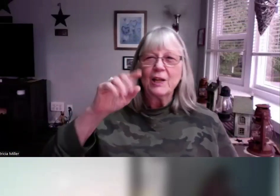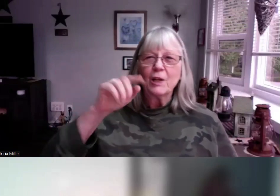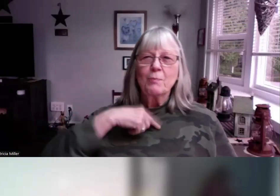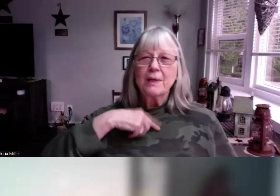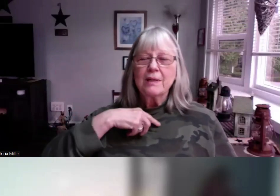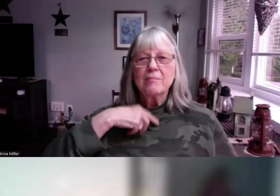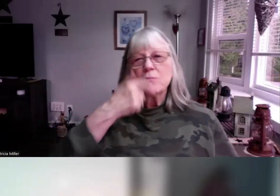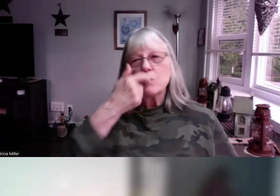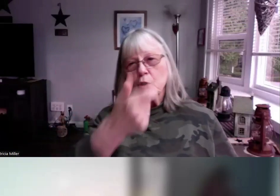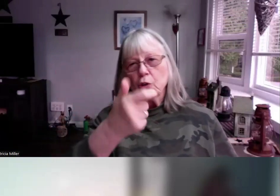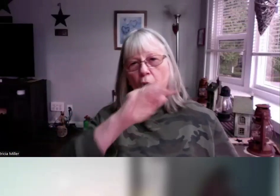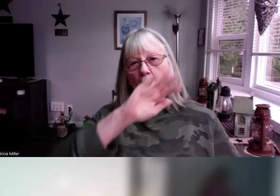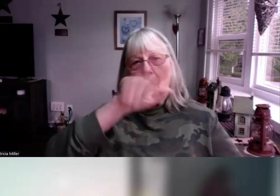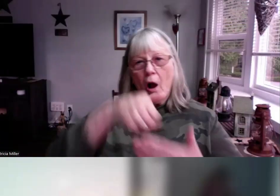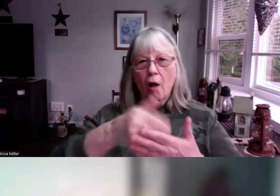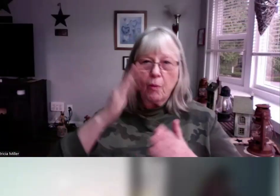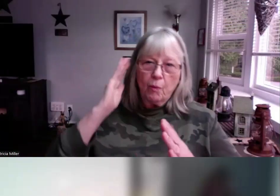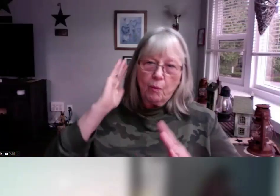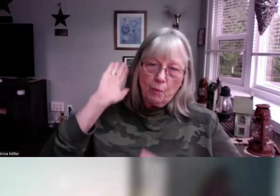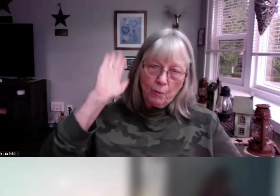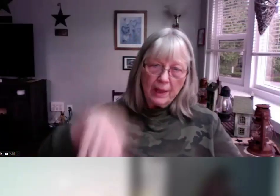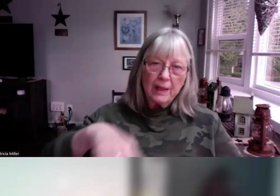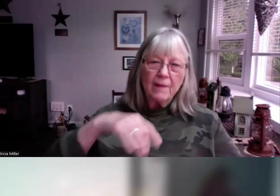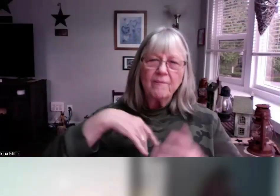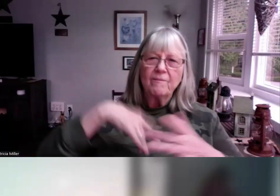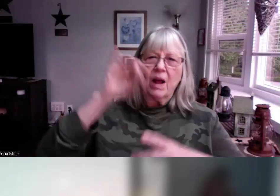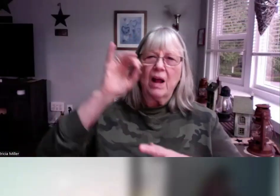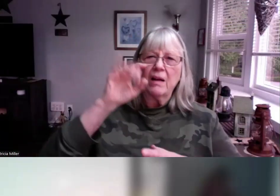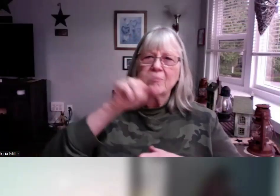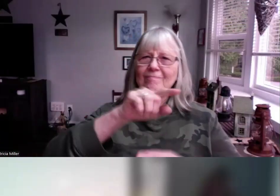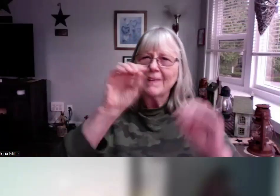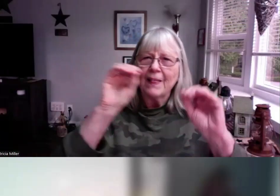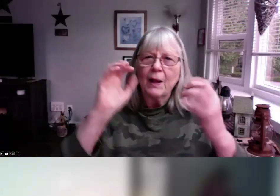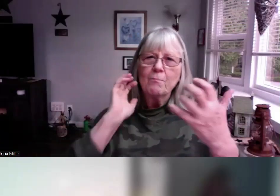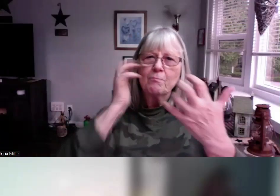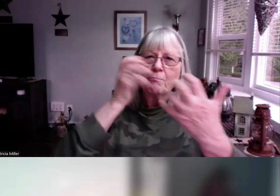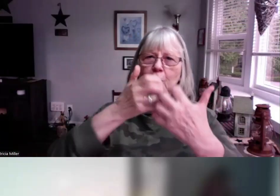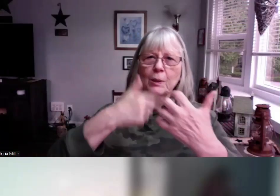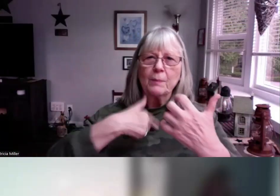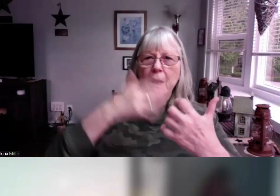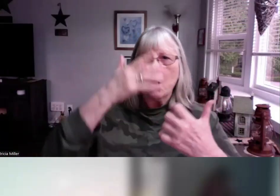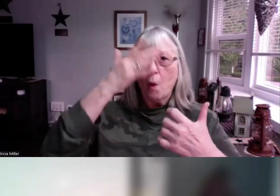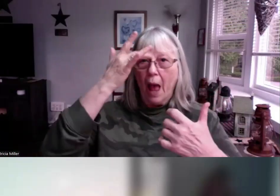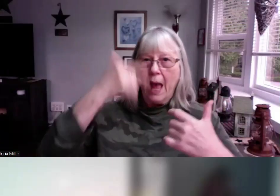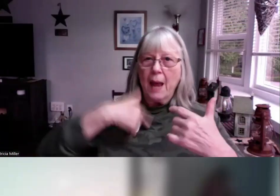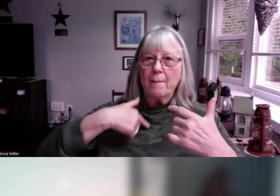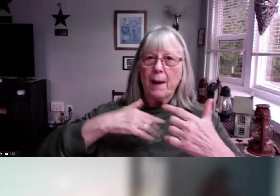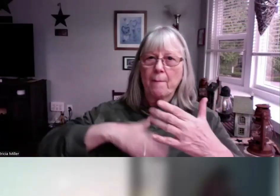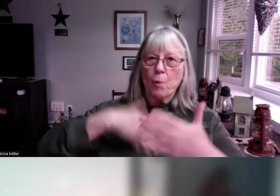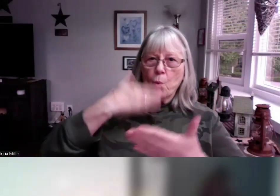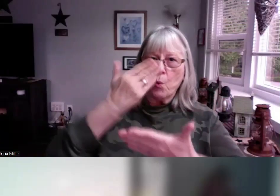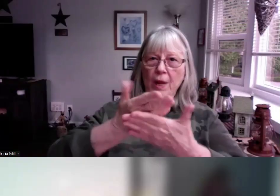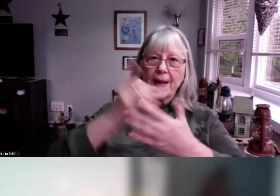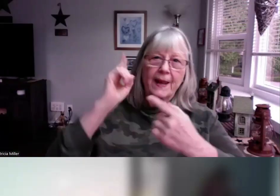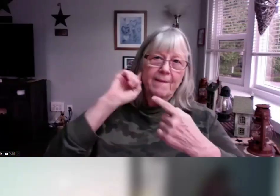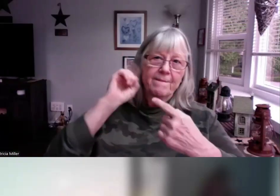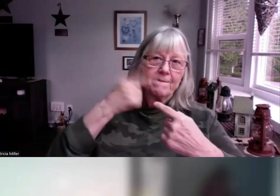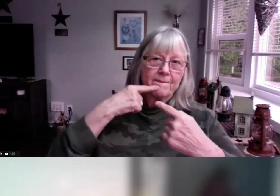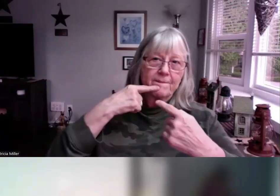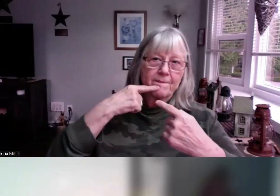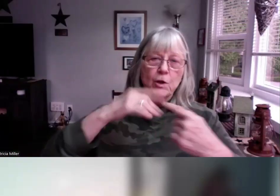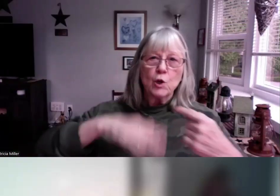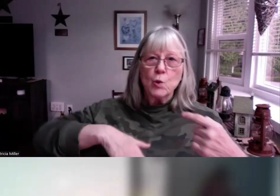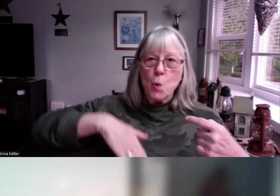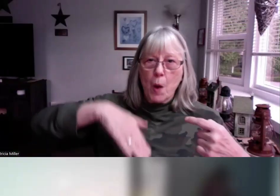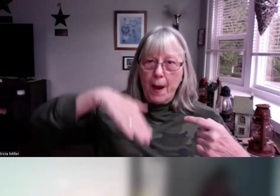Oh boy. Okay. Yeah, so I'm interested in finding out, but I haven't been able to find something that kind of